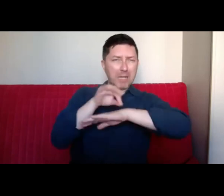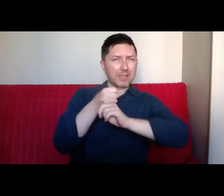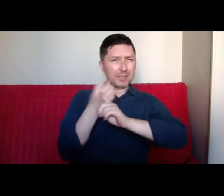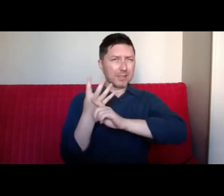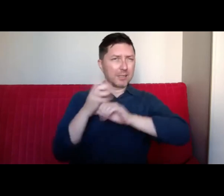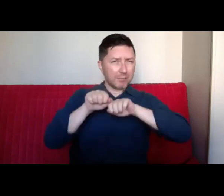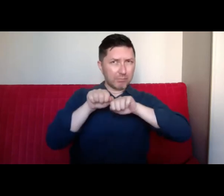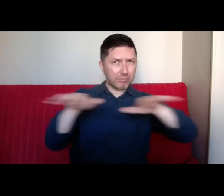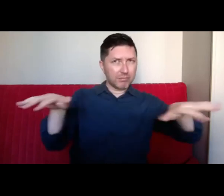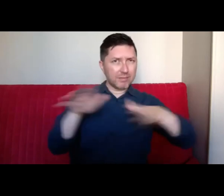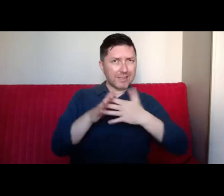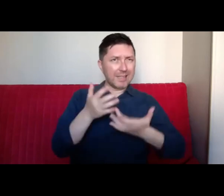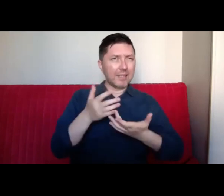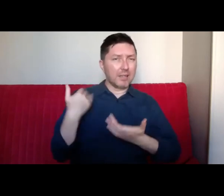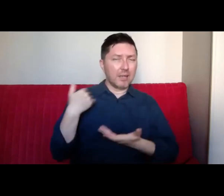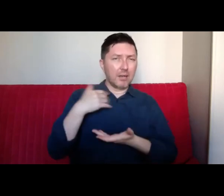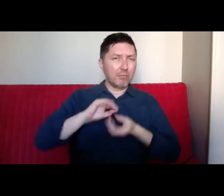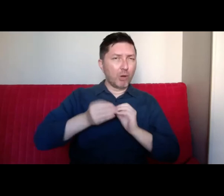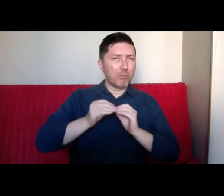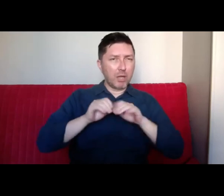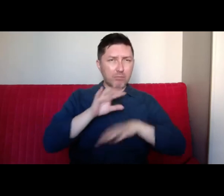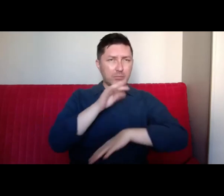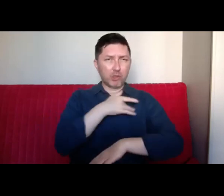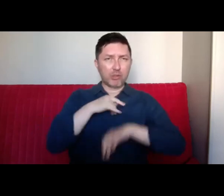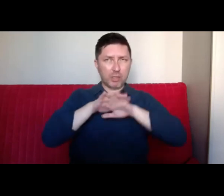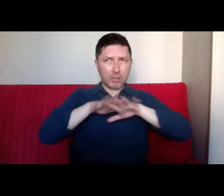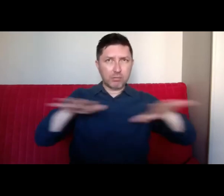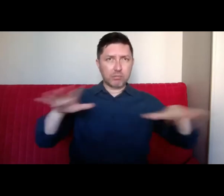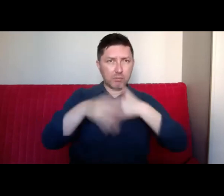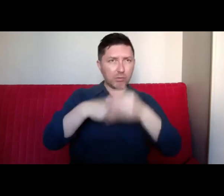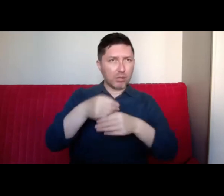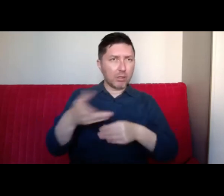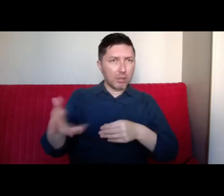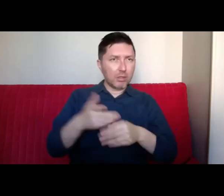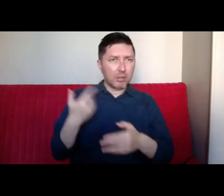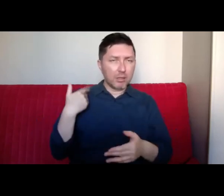gave more difficulties to pupils, to students with disabilities